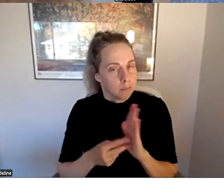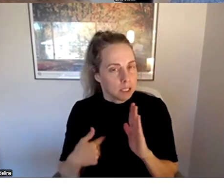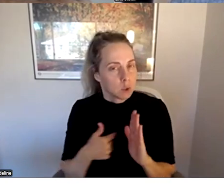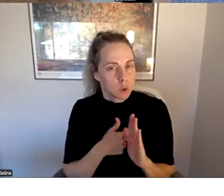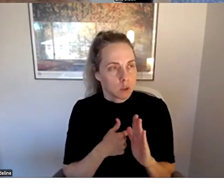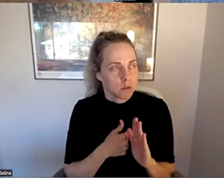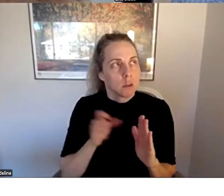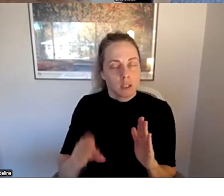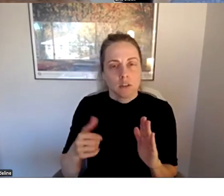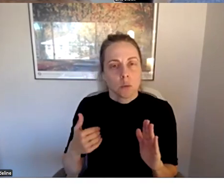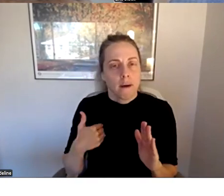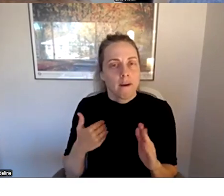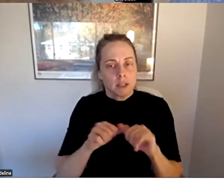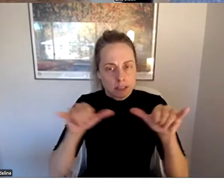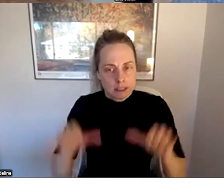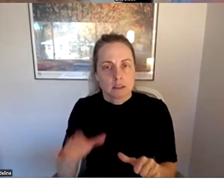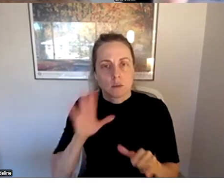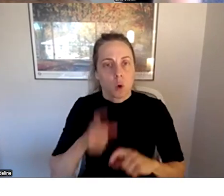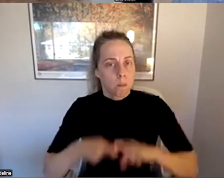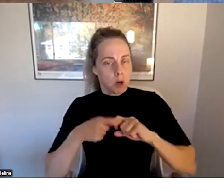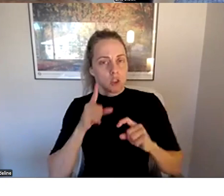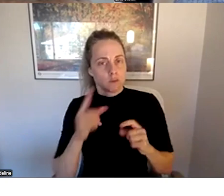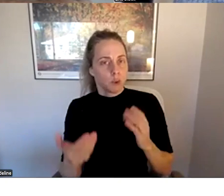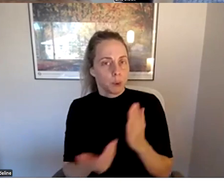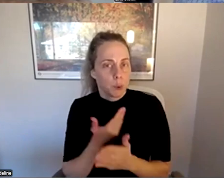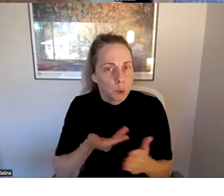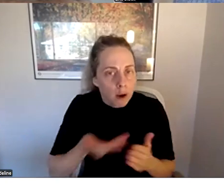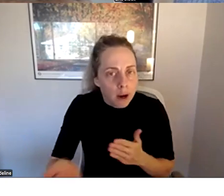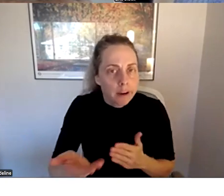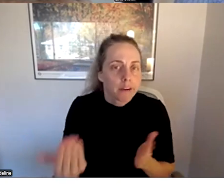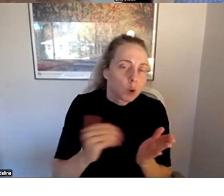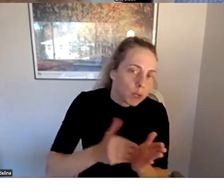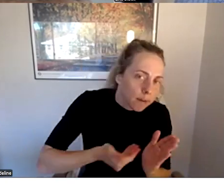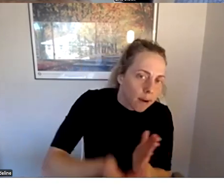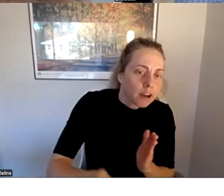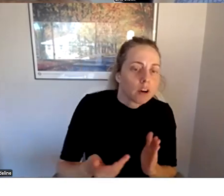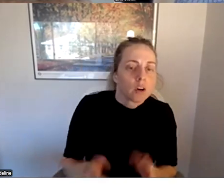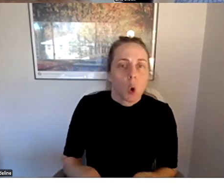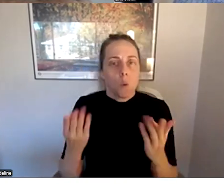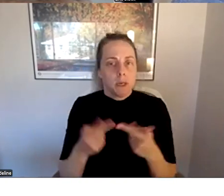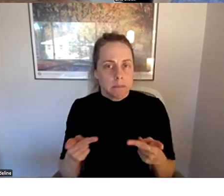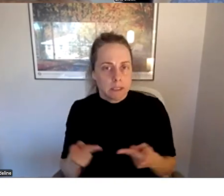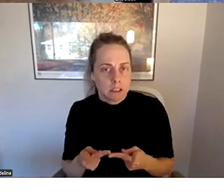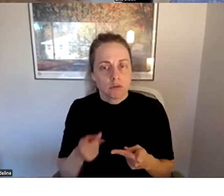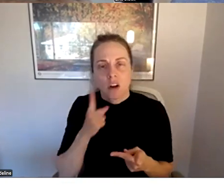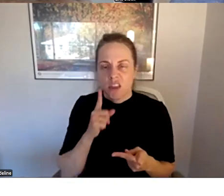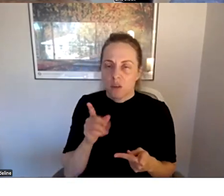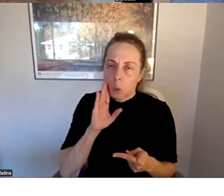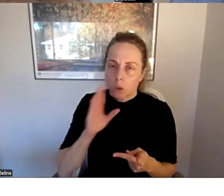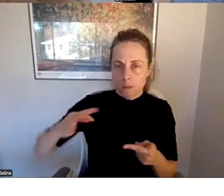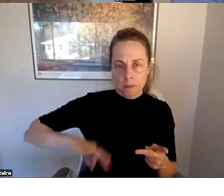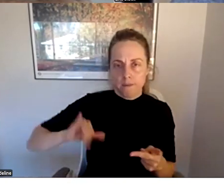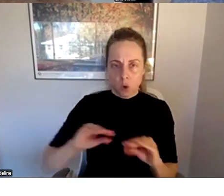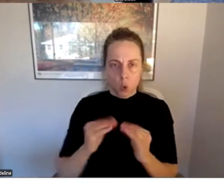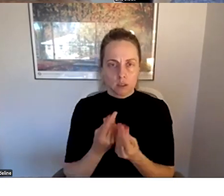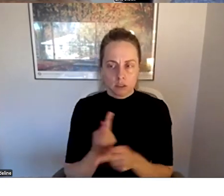or open positions that are not new positions, you typically do this for new positions, I think it can benefit an organization to figure out, has